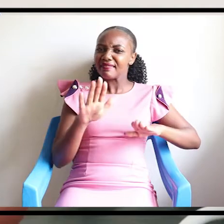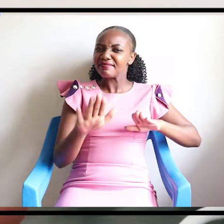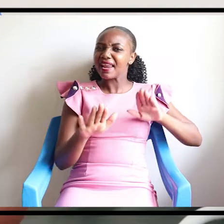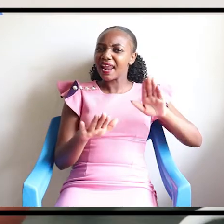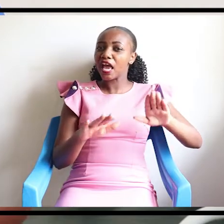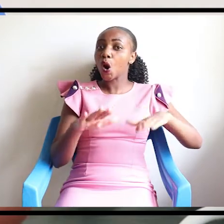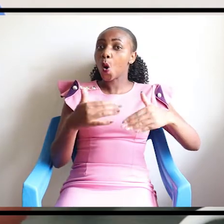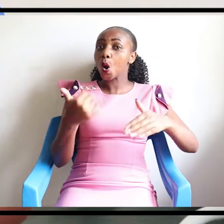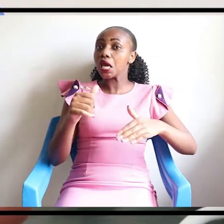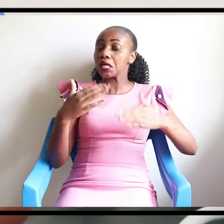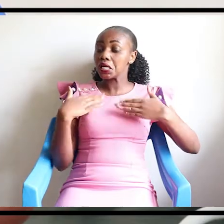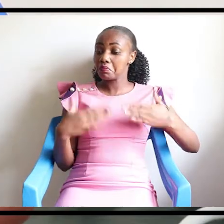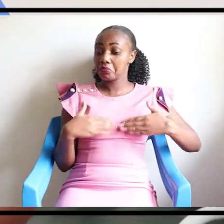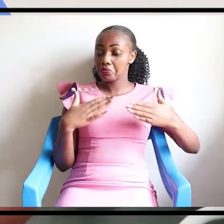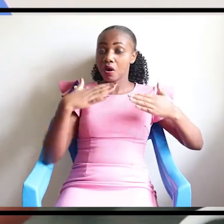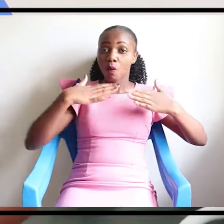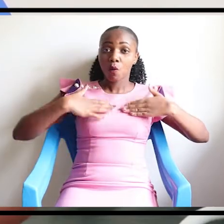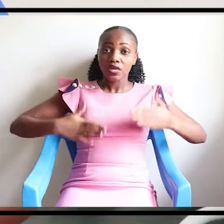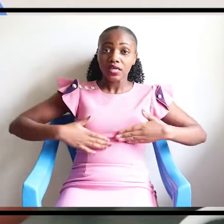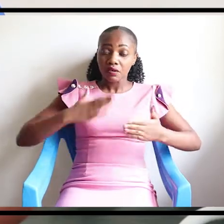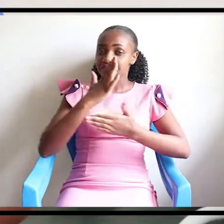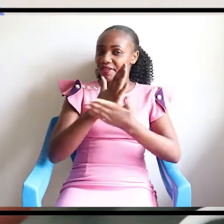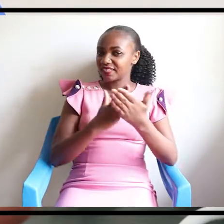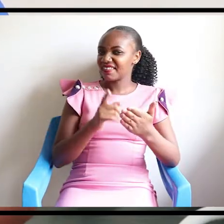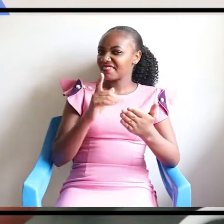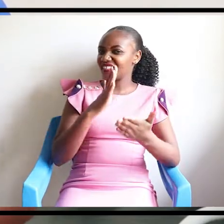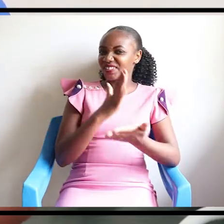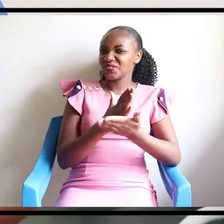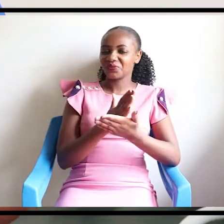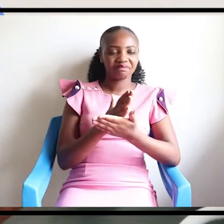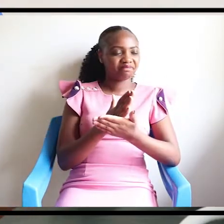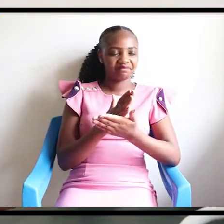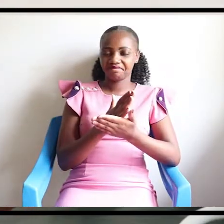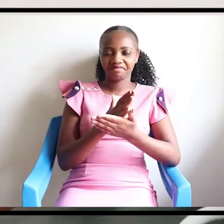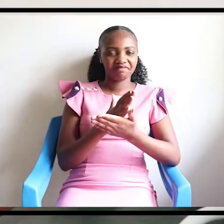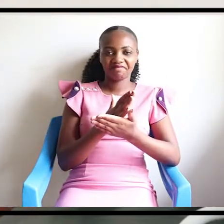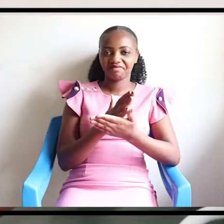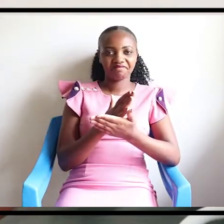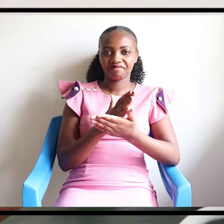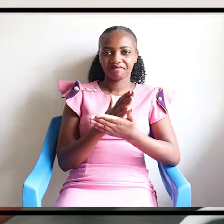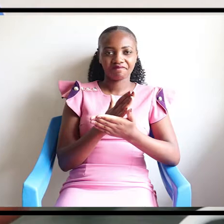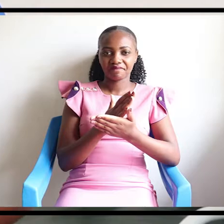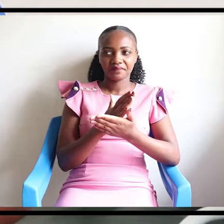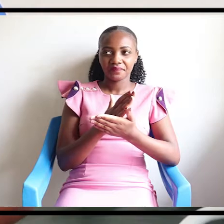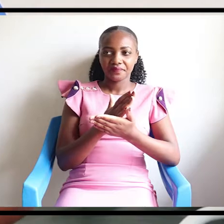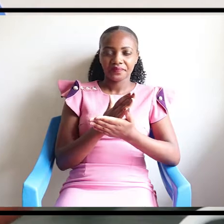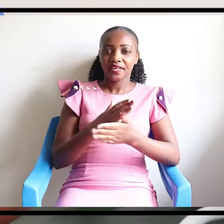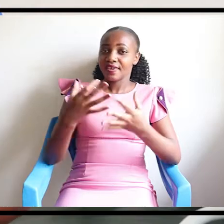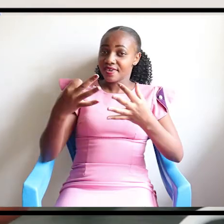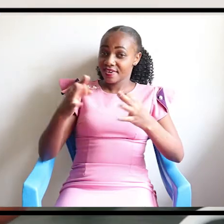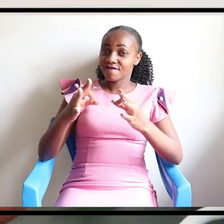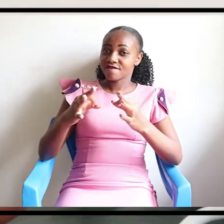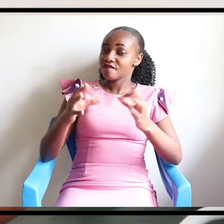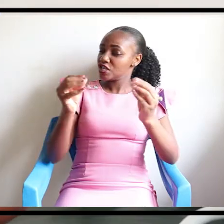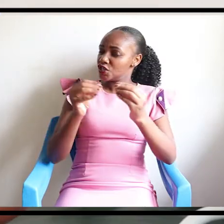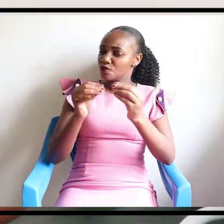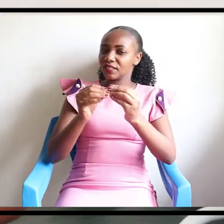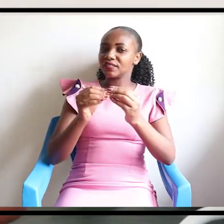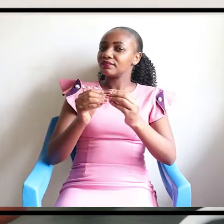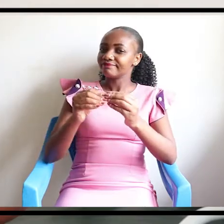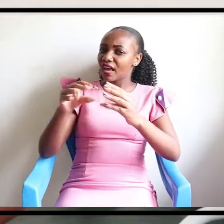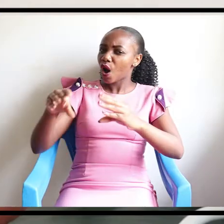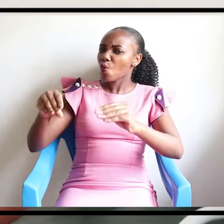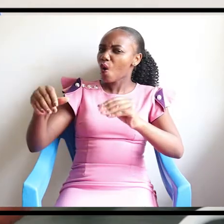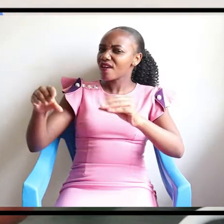any body part, but that is not true. I want to dispel the myths that as long as it's done by a qualified health worker, it